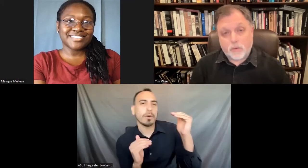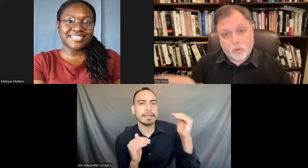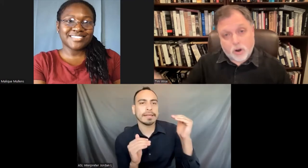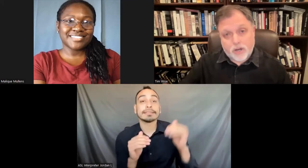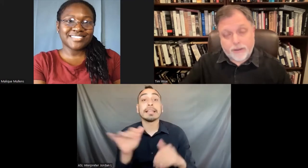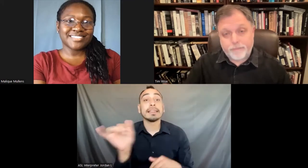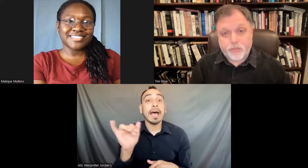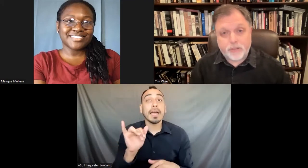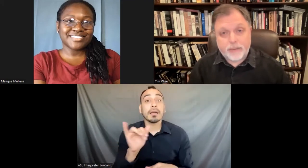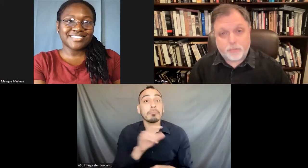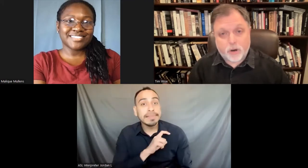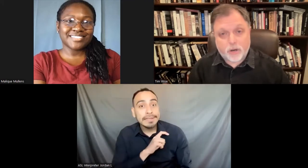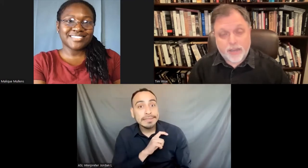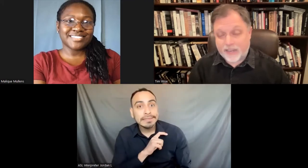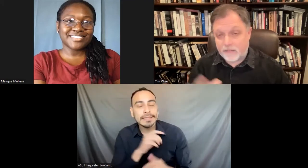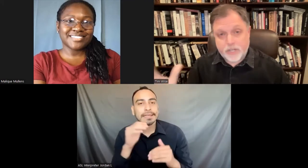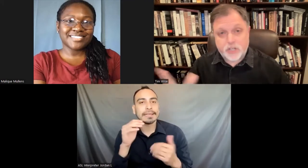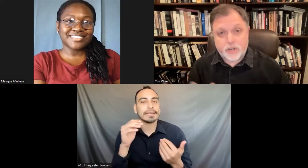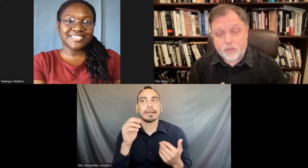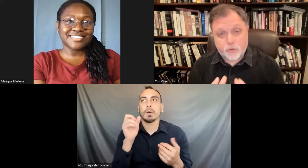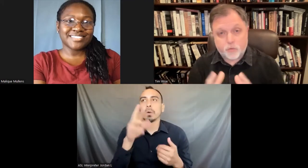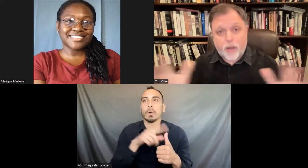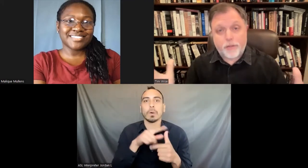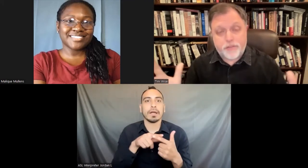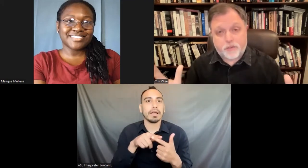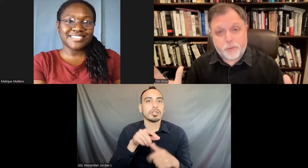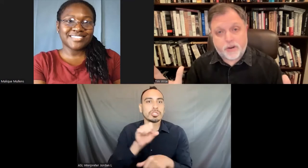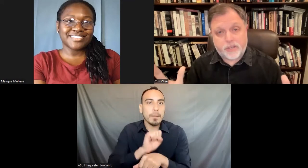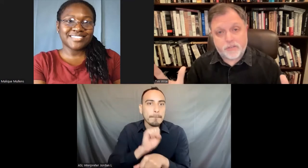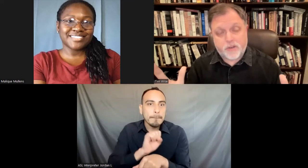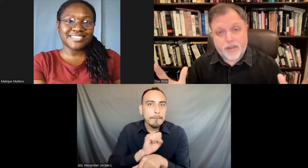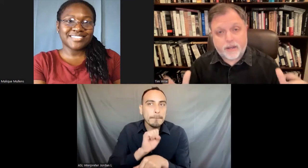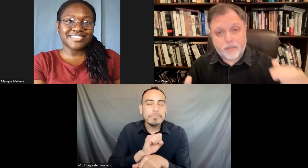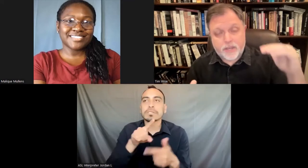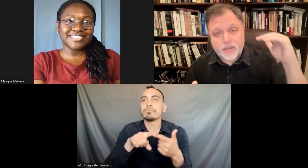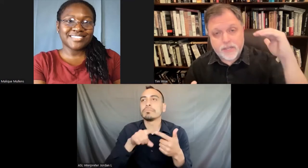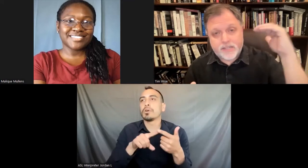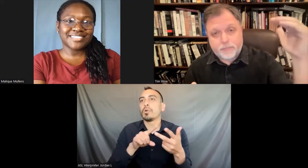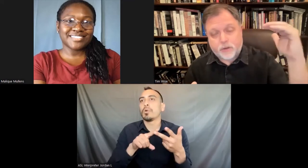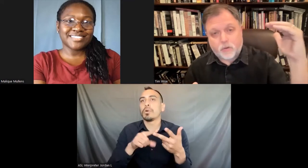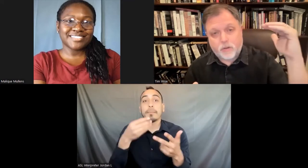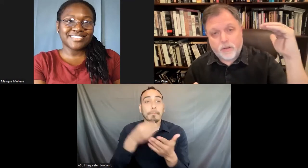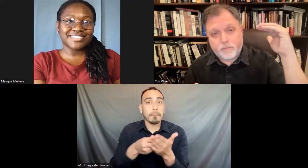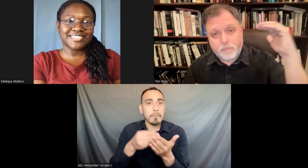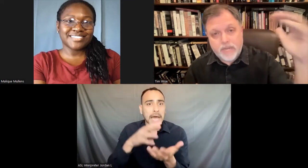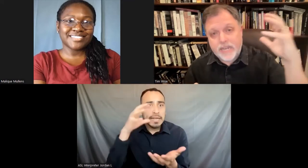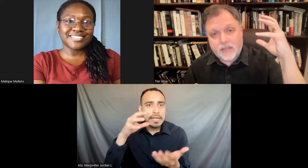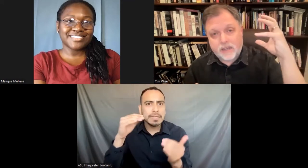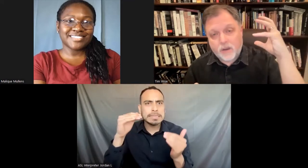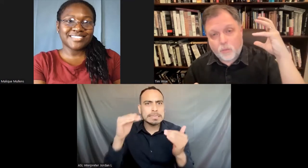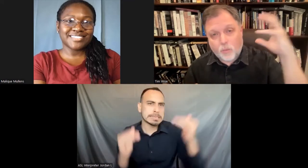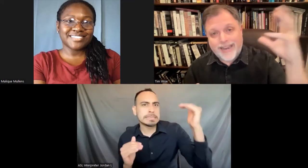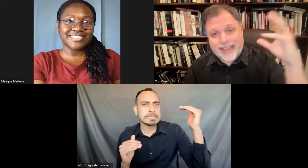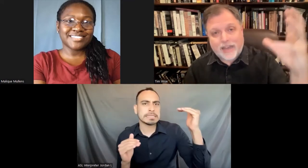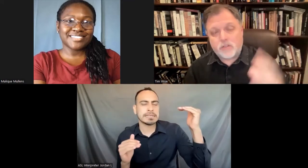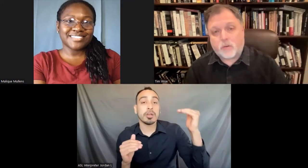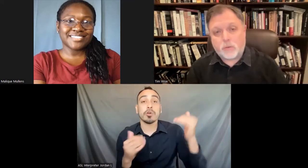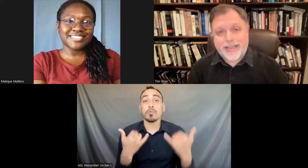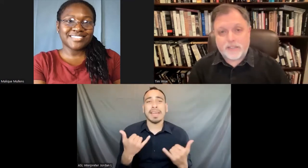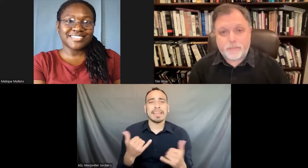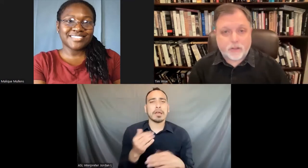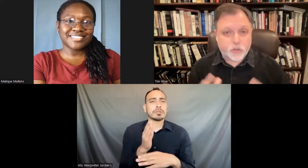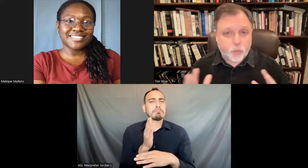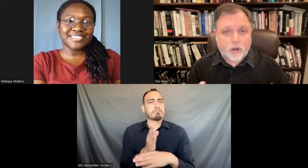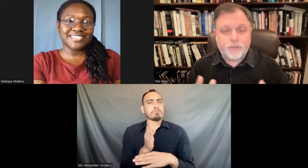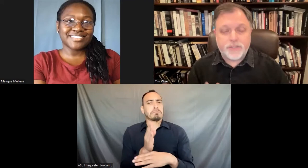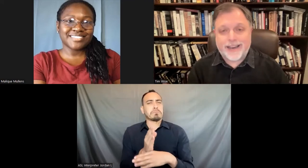or regarding the labor market. I could mention others, wealth disparities right now. The typical median white household